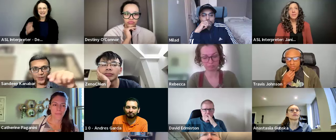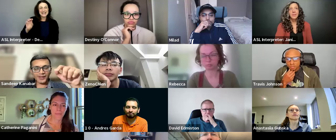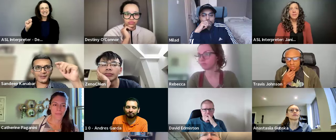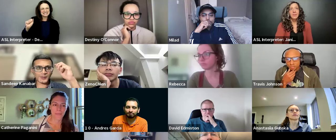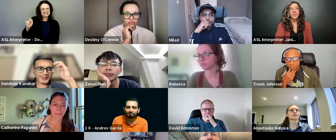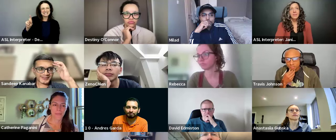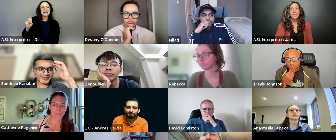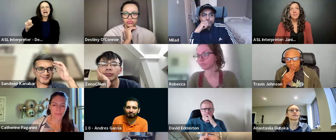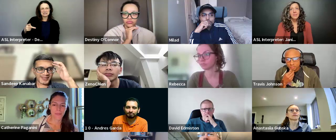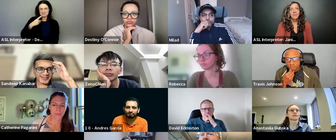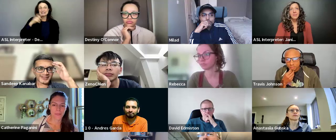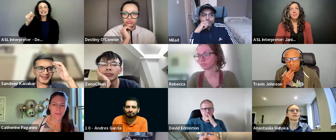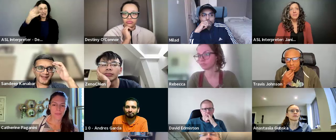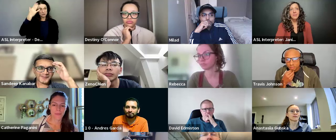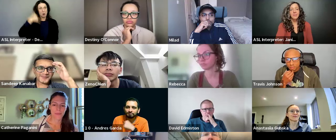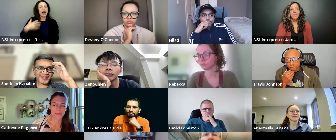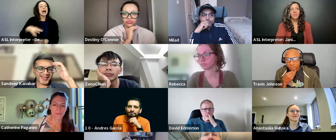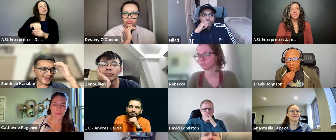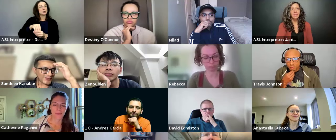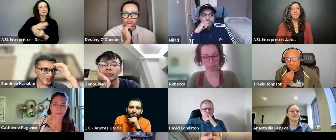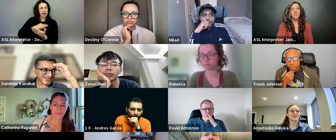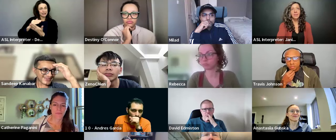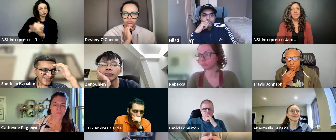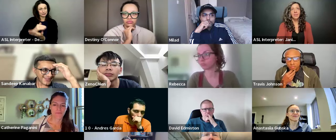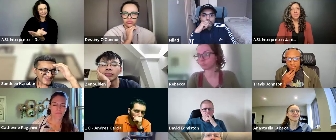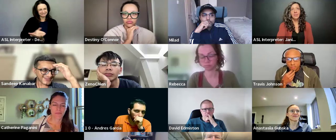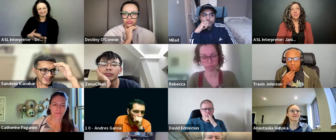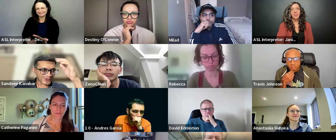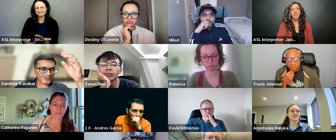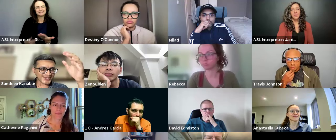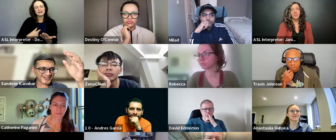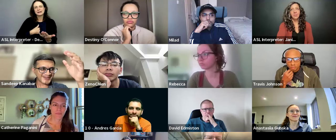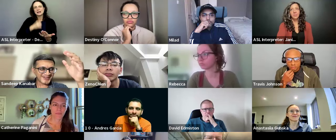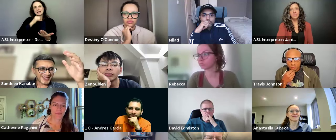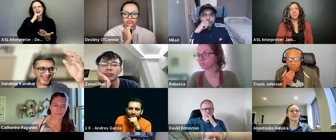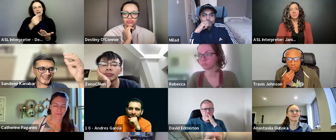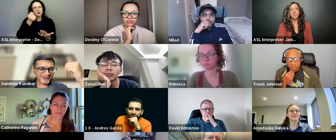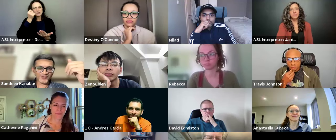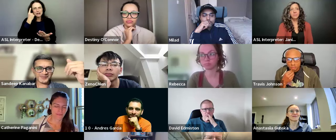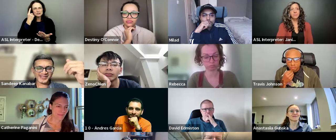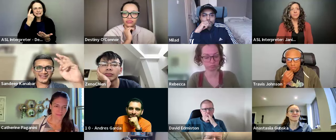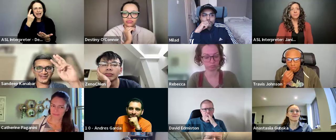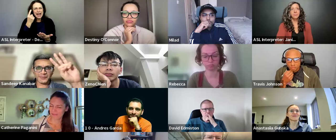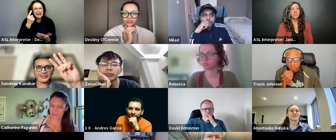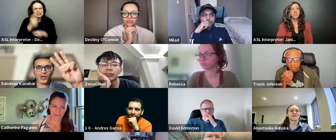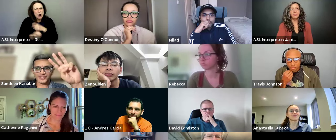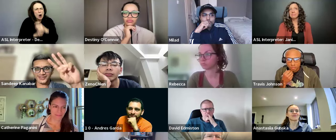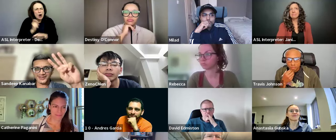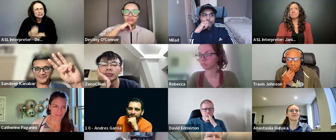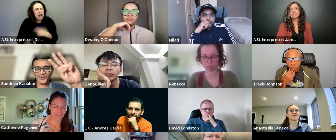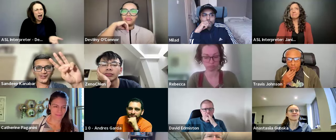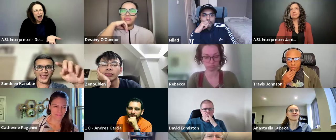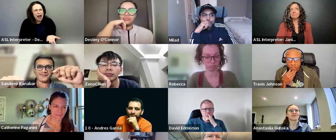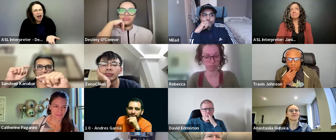Yeah, that is why I included it in my agenda. And I do understand that it's a torture. I think for me, it's a triple